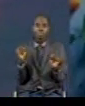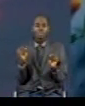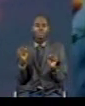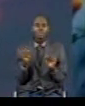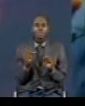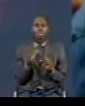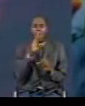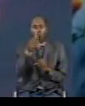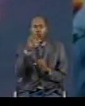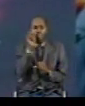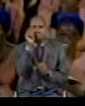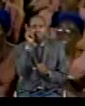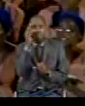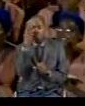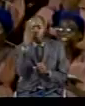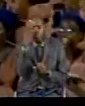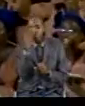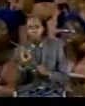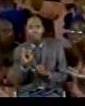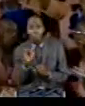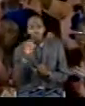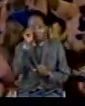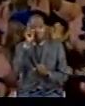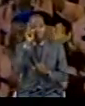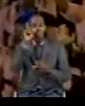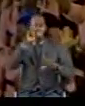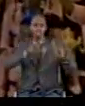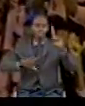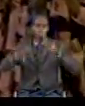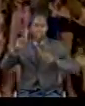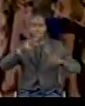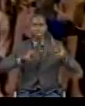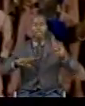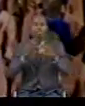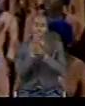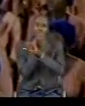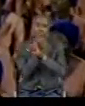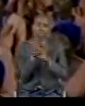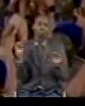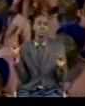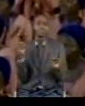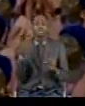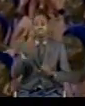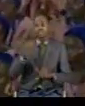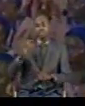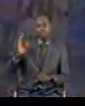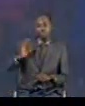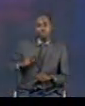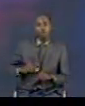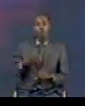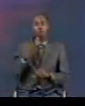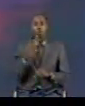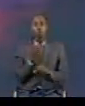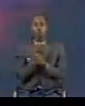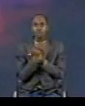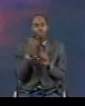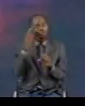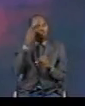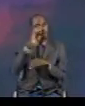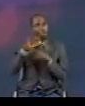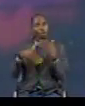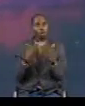there, shout redemption. Redemption. The benefits of redemption for all in Christ. Look at